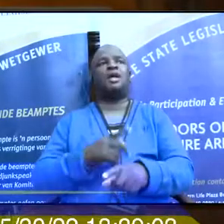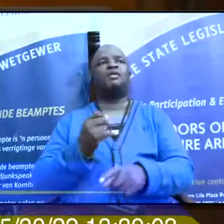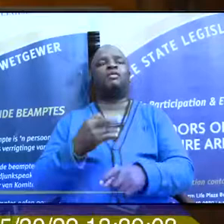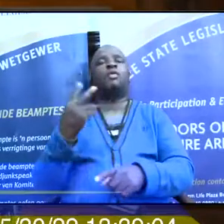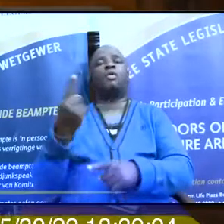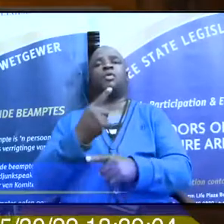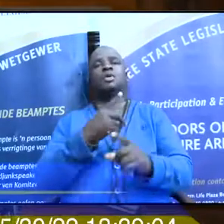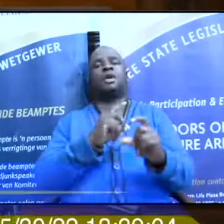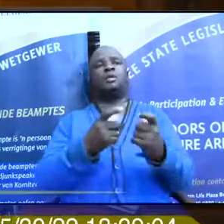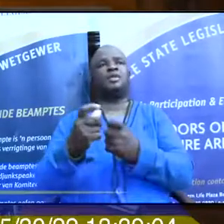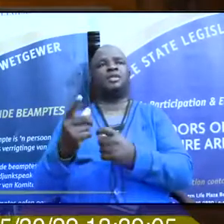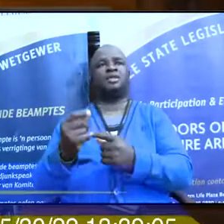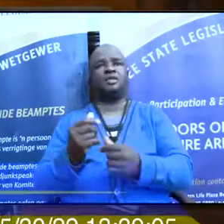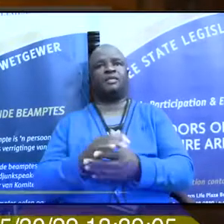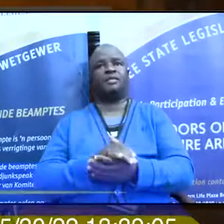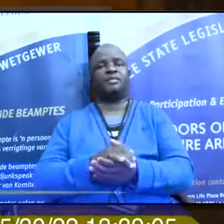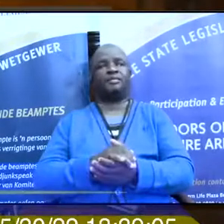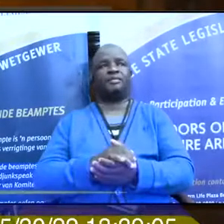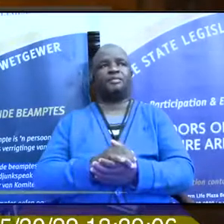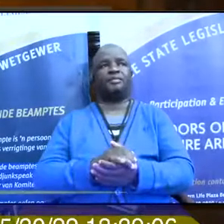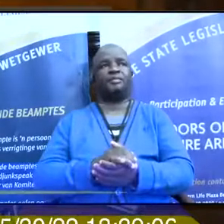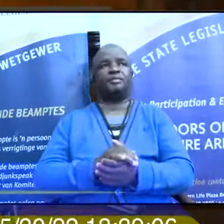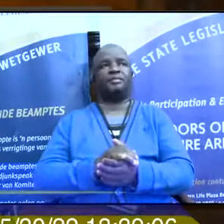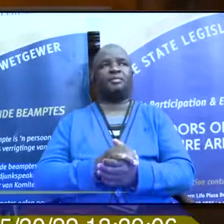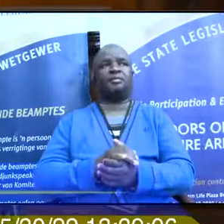companies where we are organized